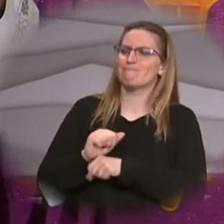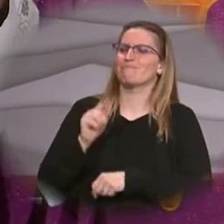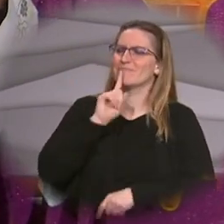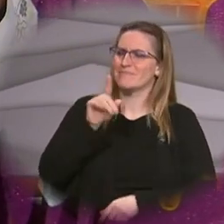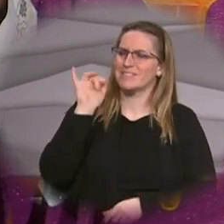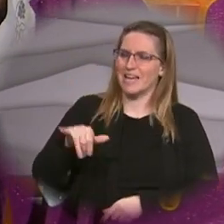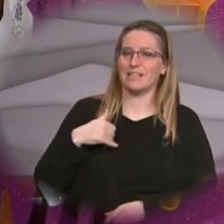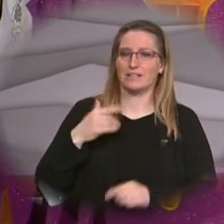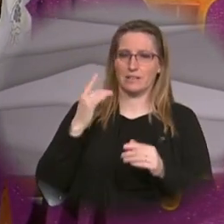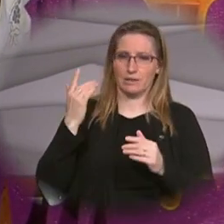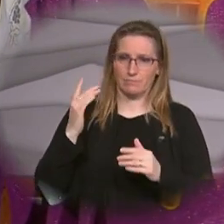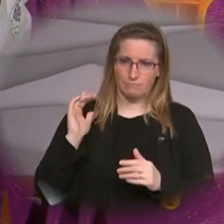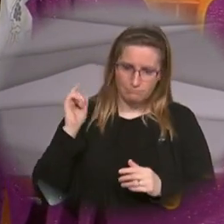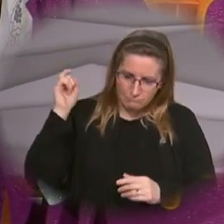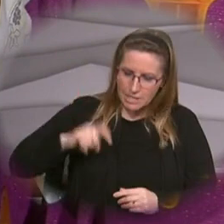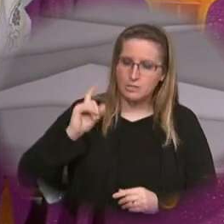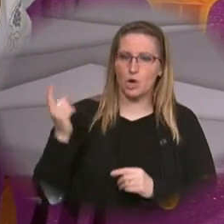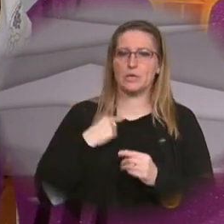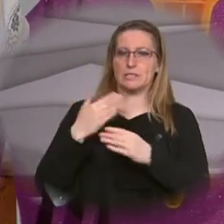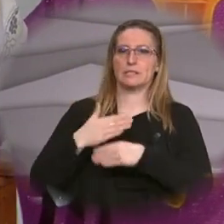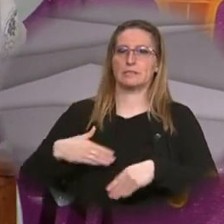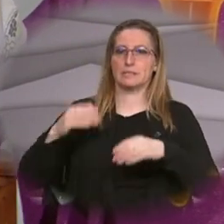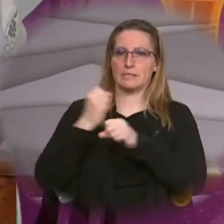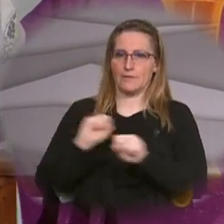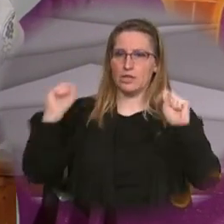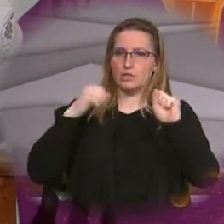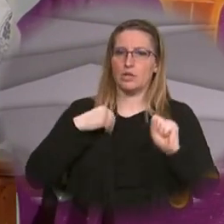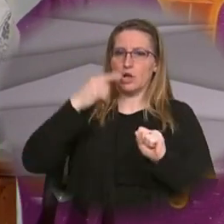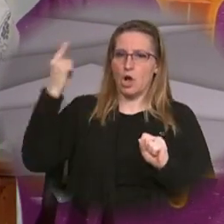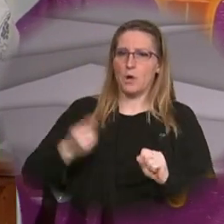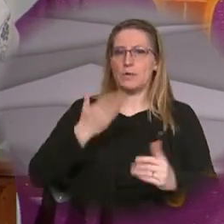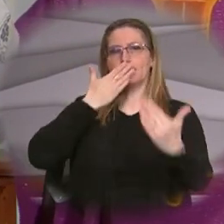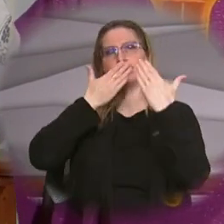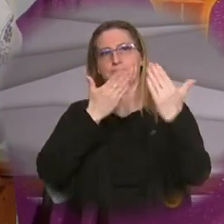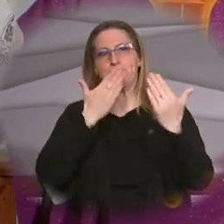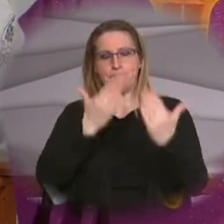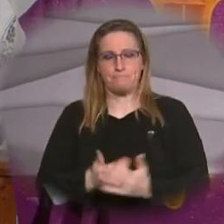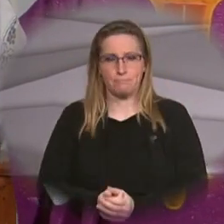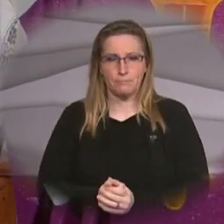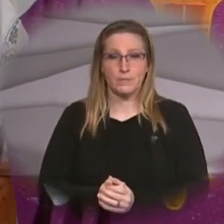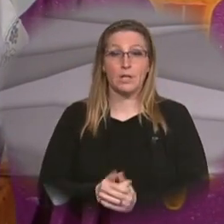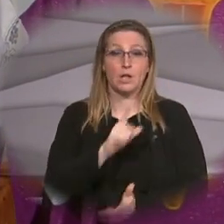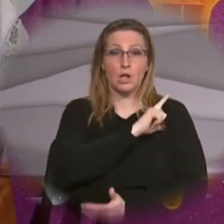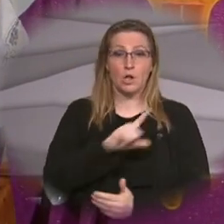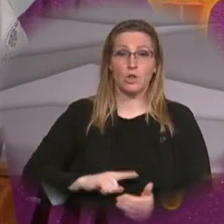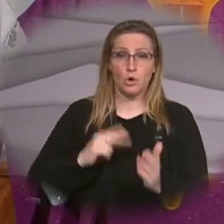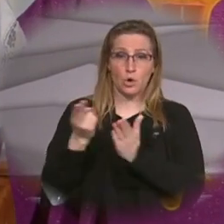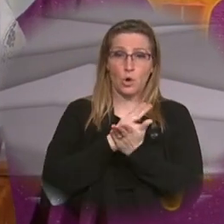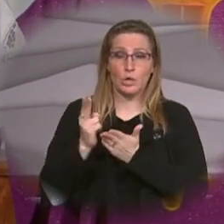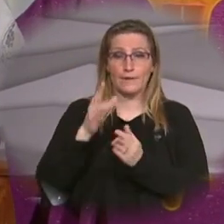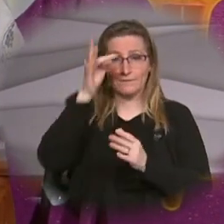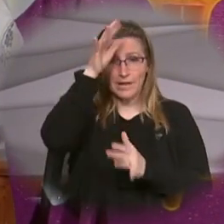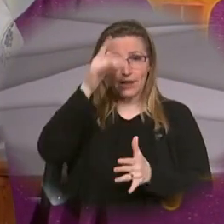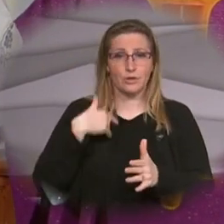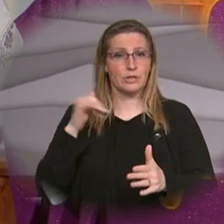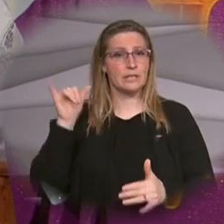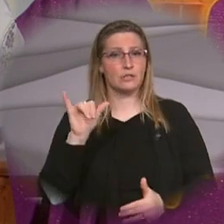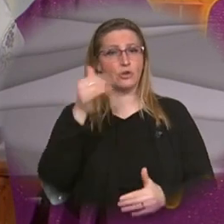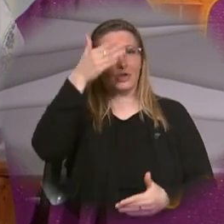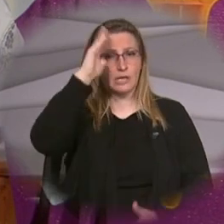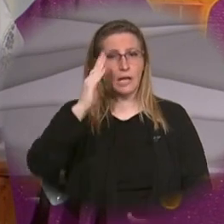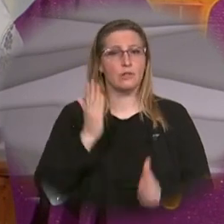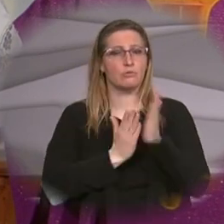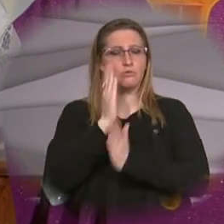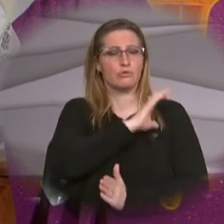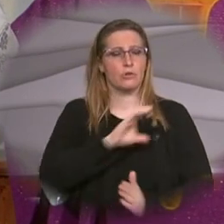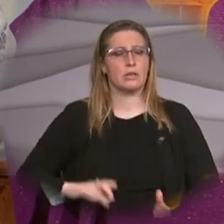duty and our salvation, always and everywhere to give you thanks. Lord, Holy Father, Almighty and eternal God, through